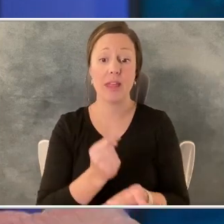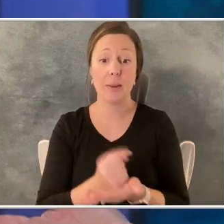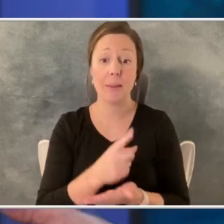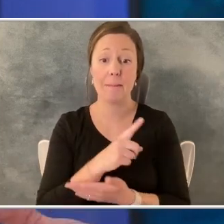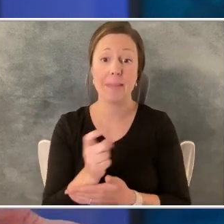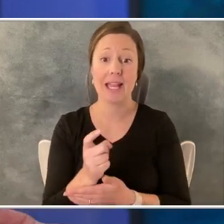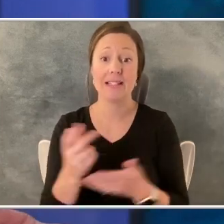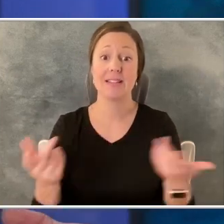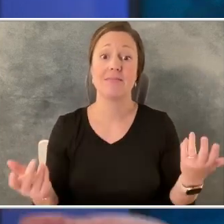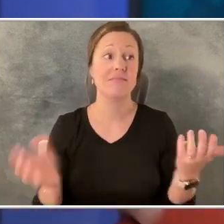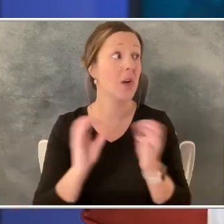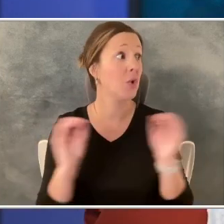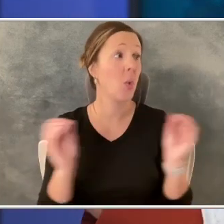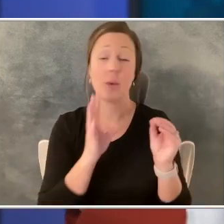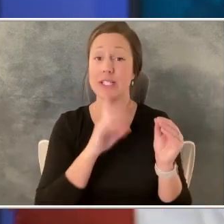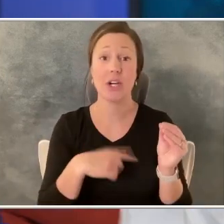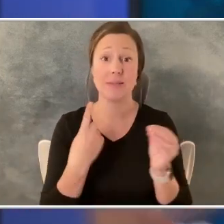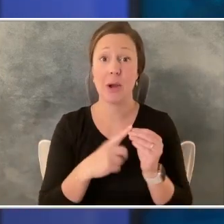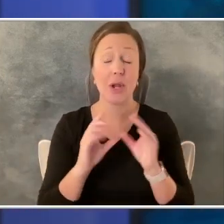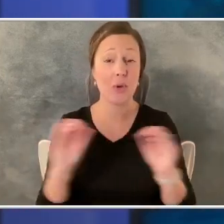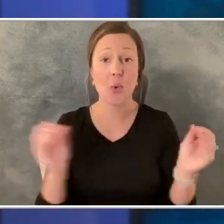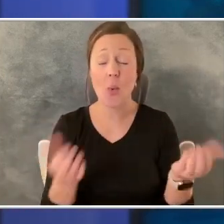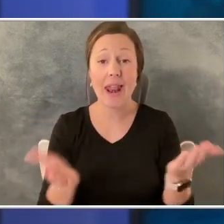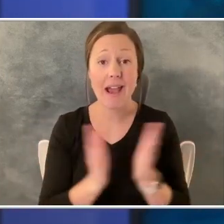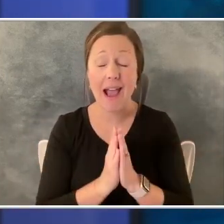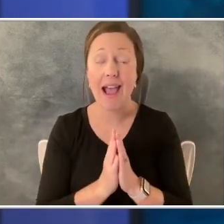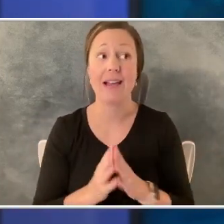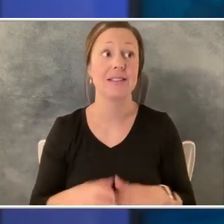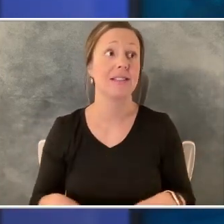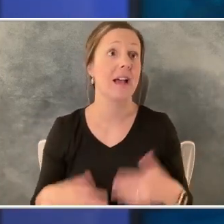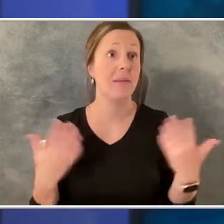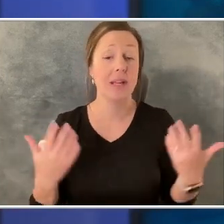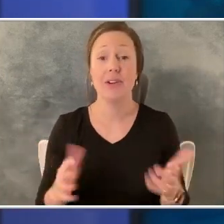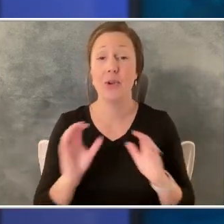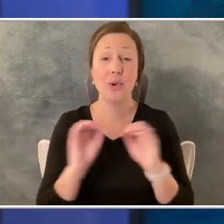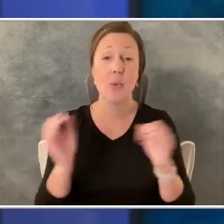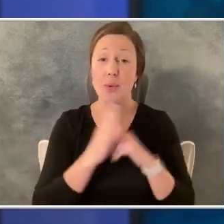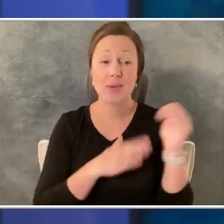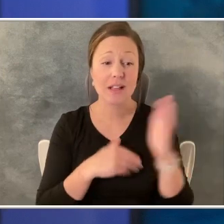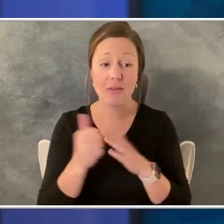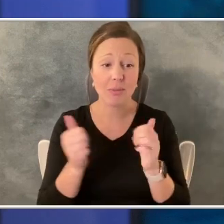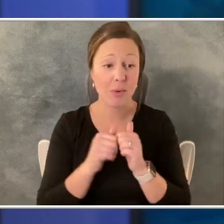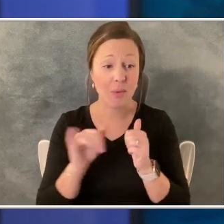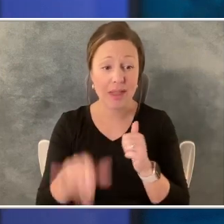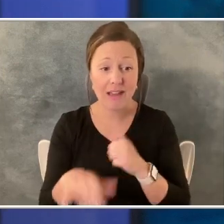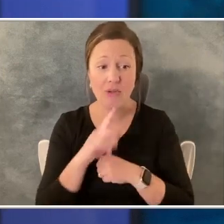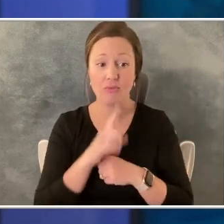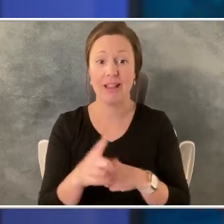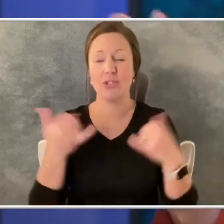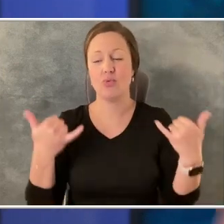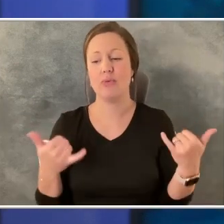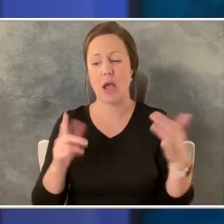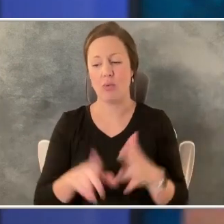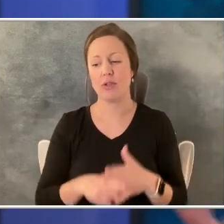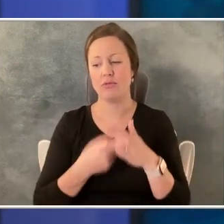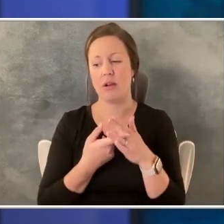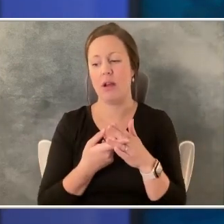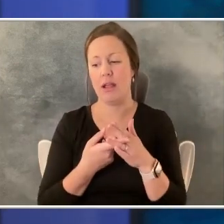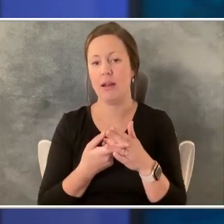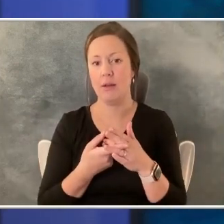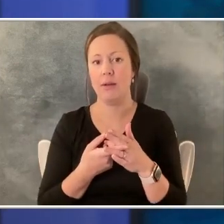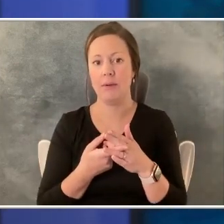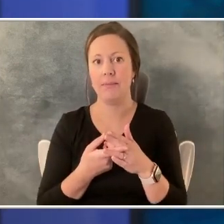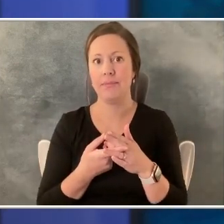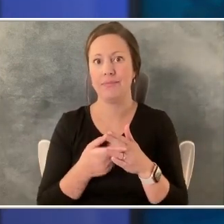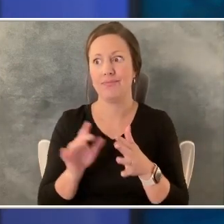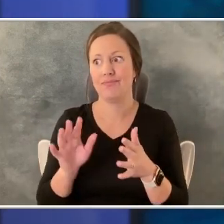one talked about it, no one asked for it, no one was comfortable doing it. So now we're really kind of starting off at that kind of ground